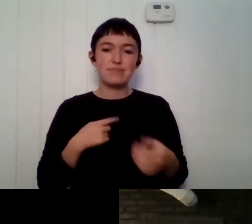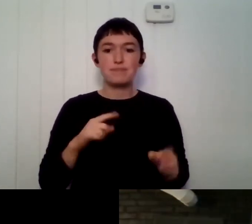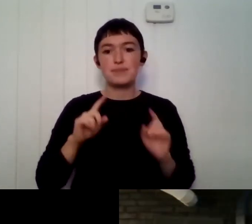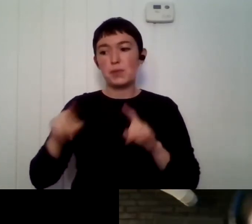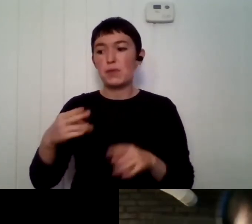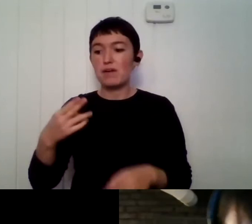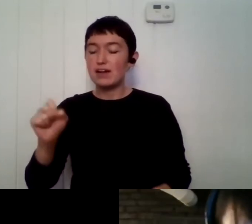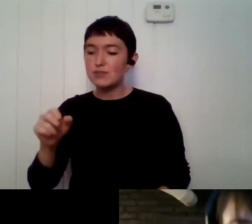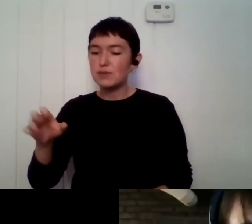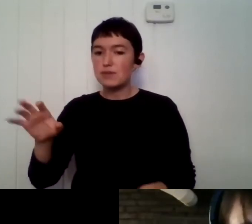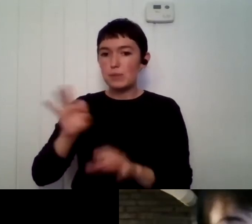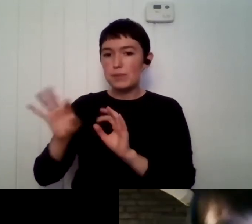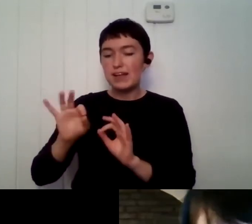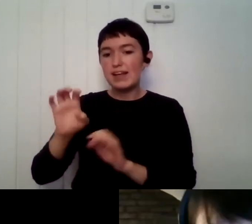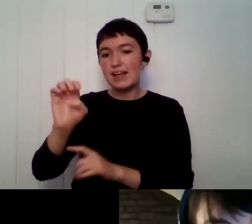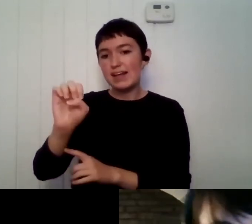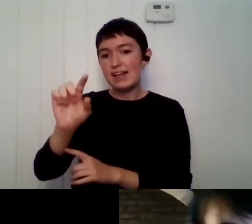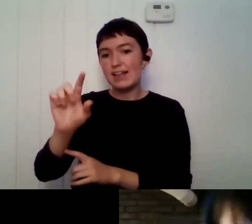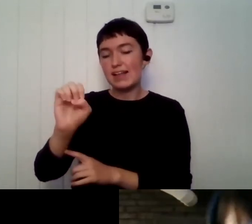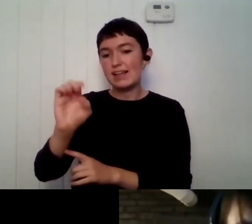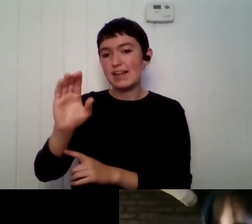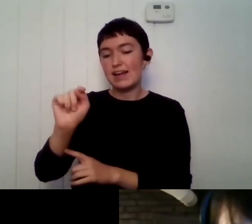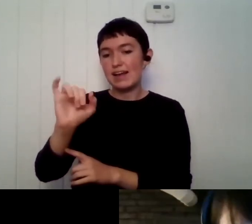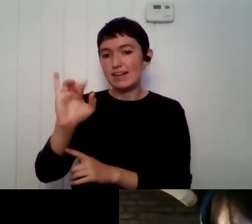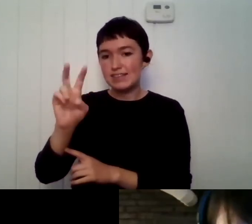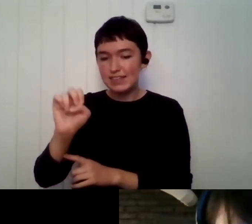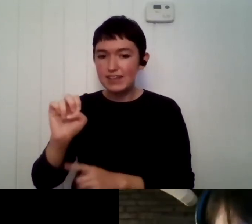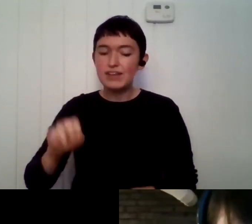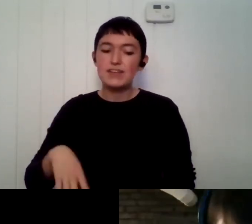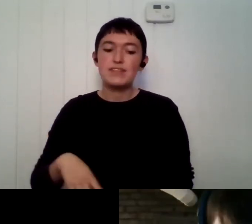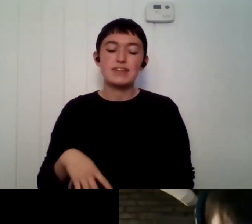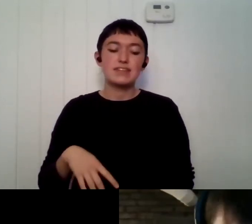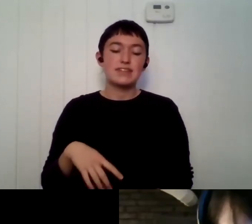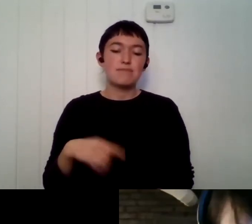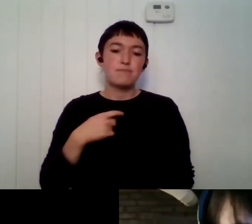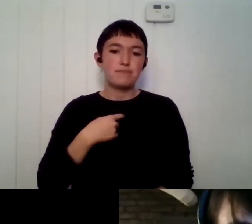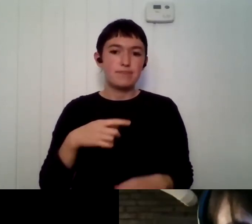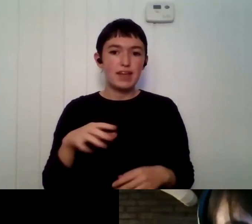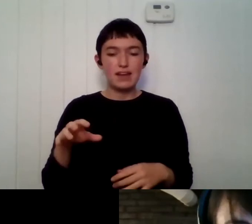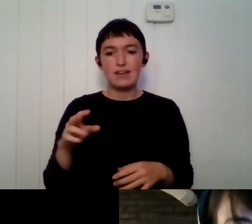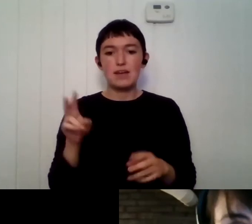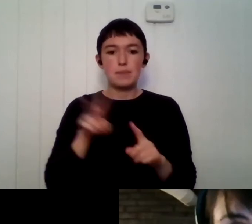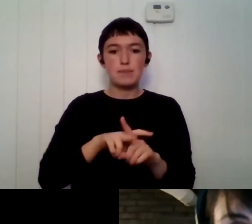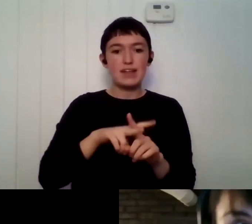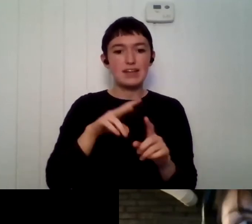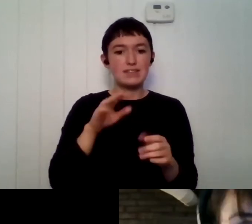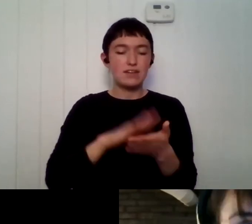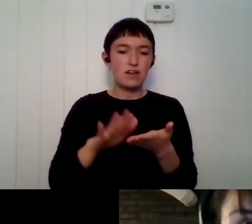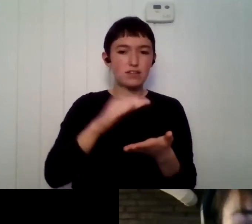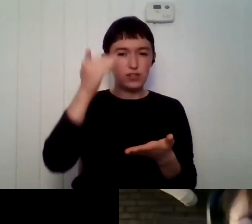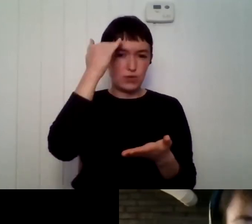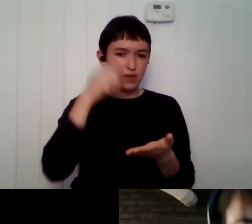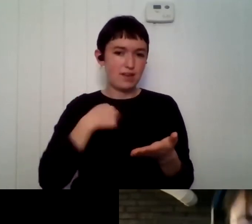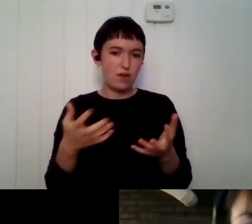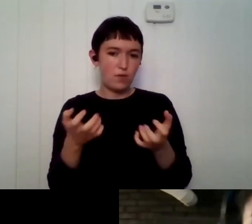high school based on this. I applied to college, knowing that I wanted to do something in the sciences. So